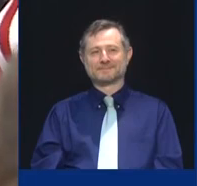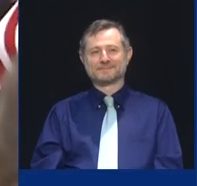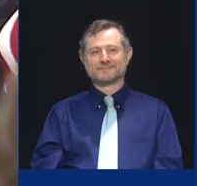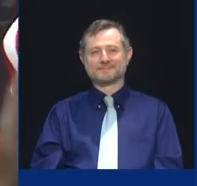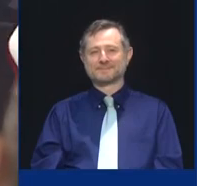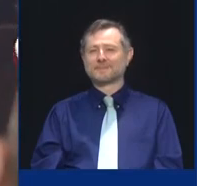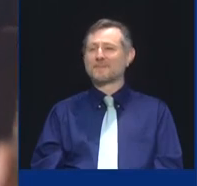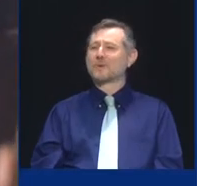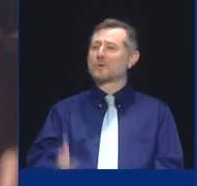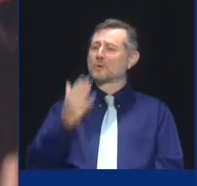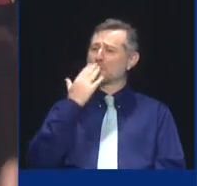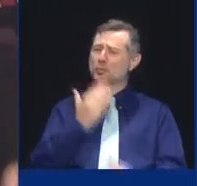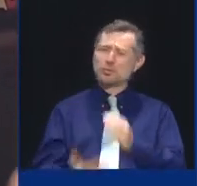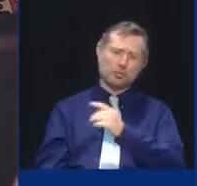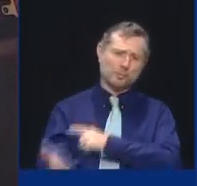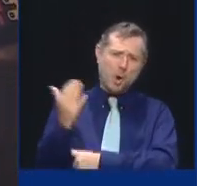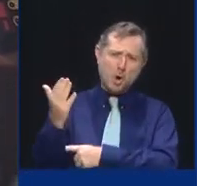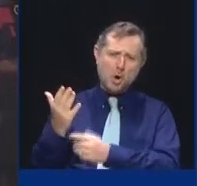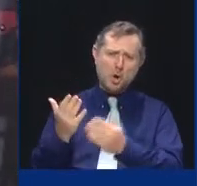Good morning.